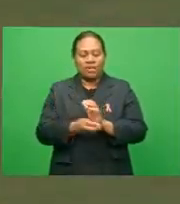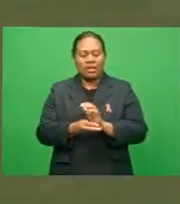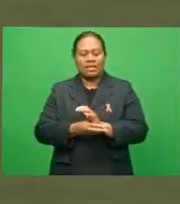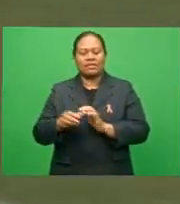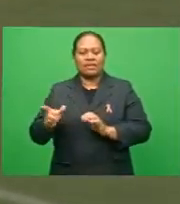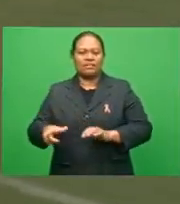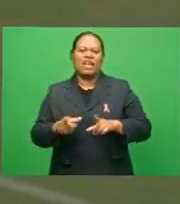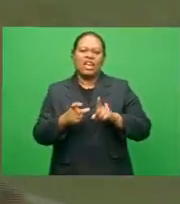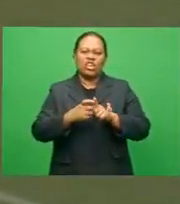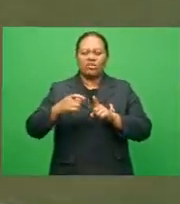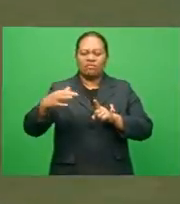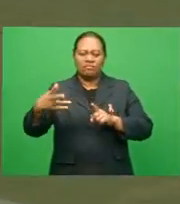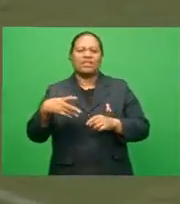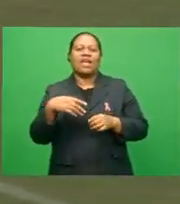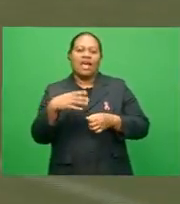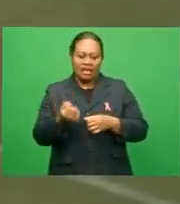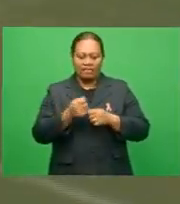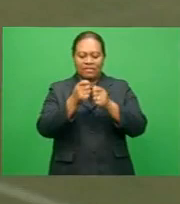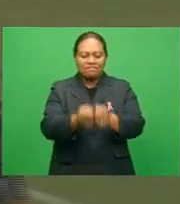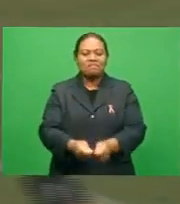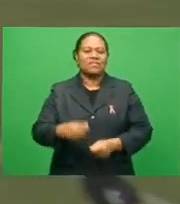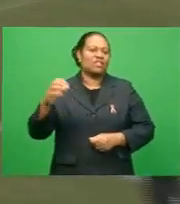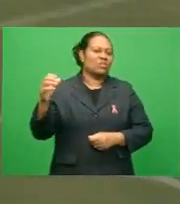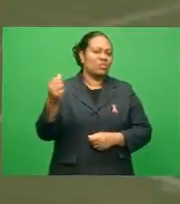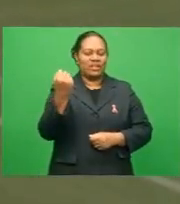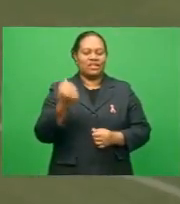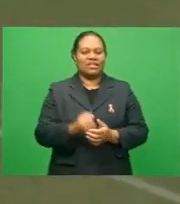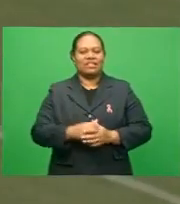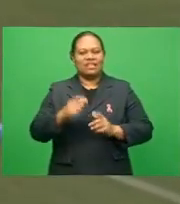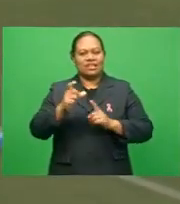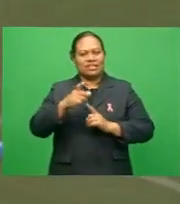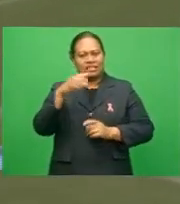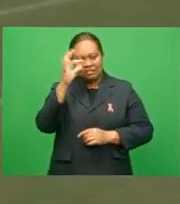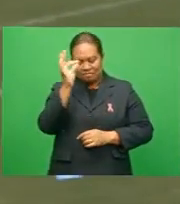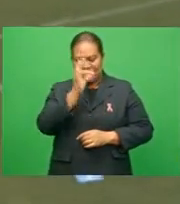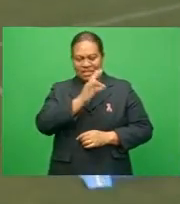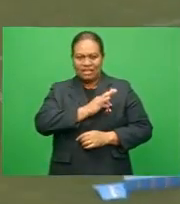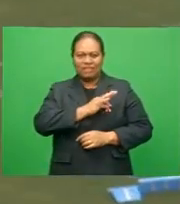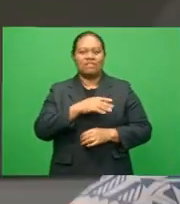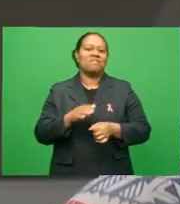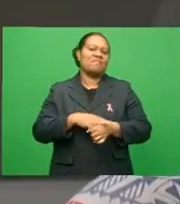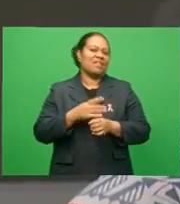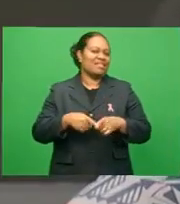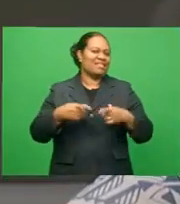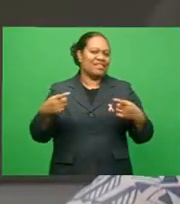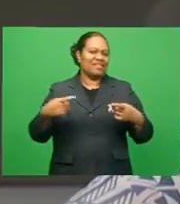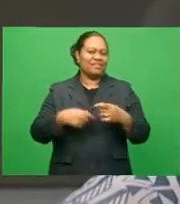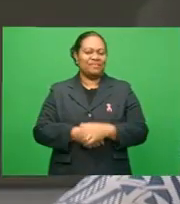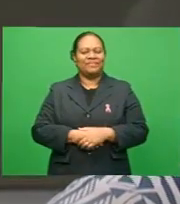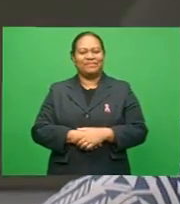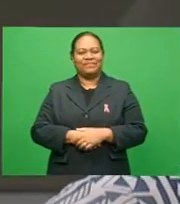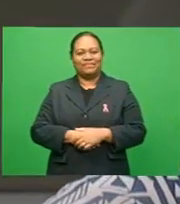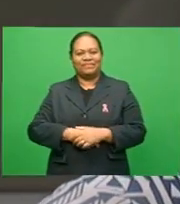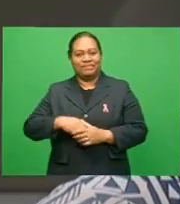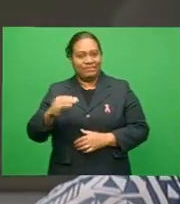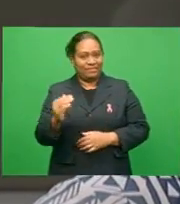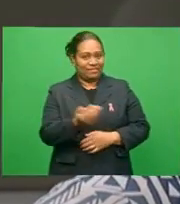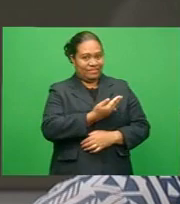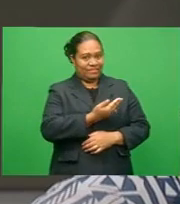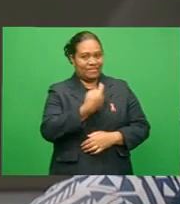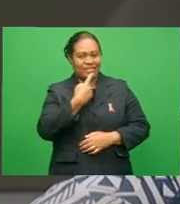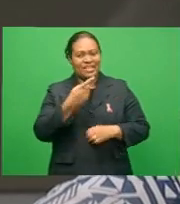Ndriu ran through for the winning try, and their captain says self-belief made the difference. And I think the